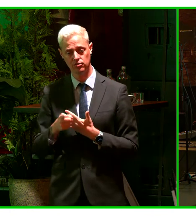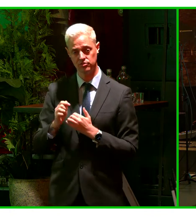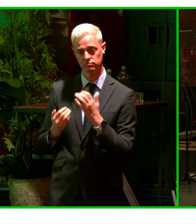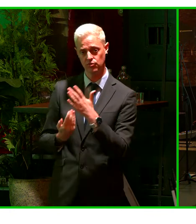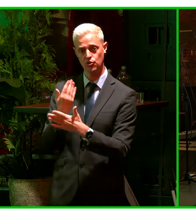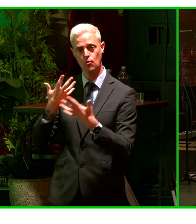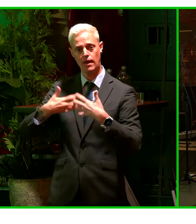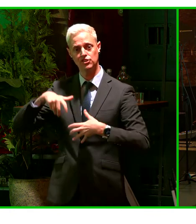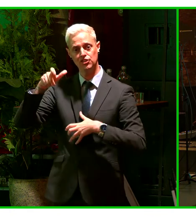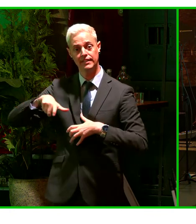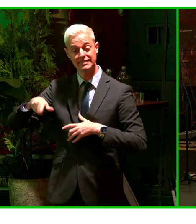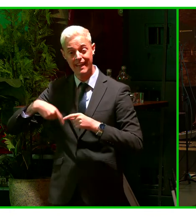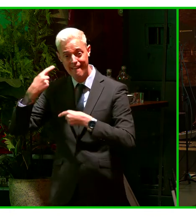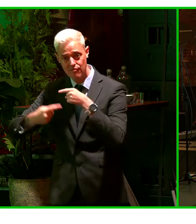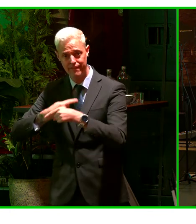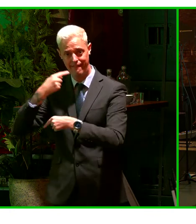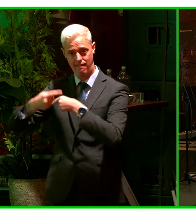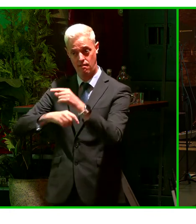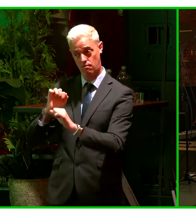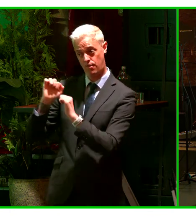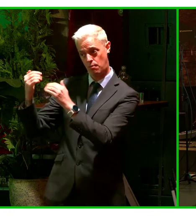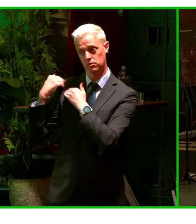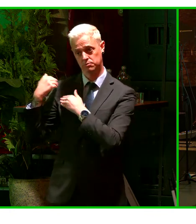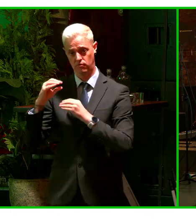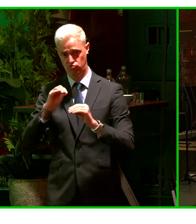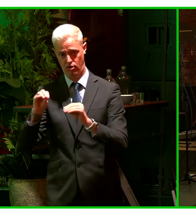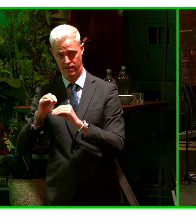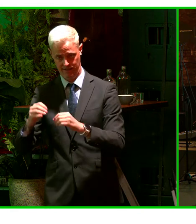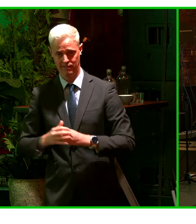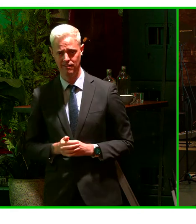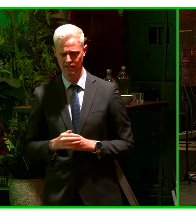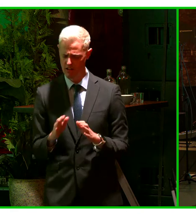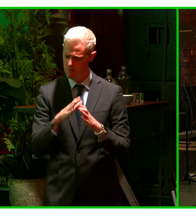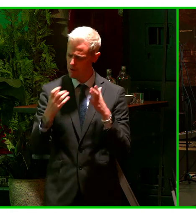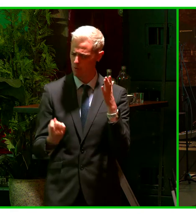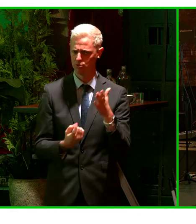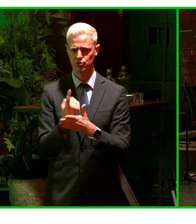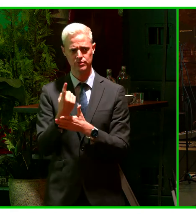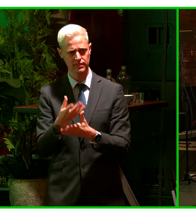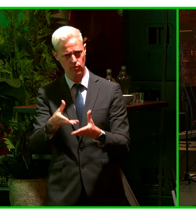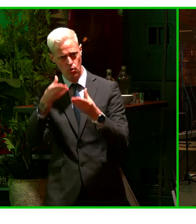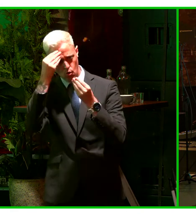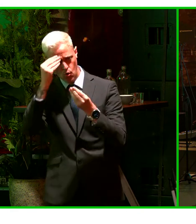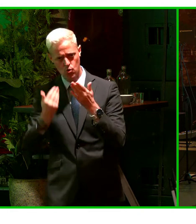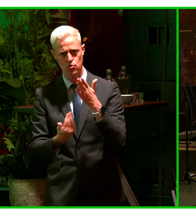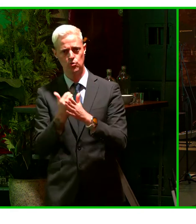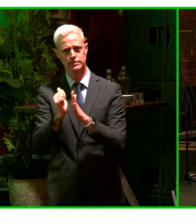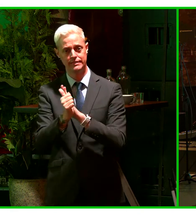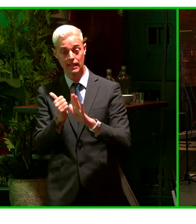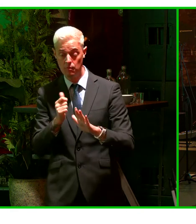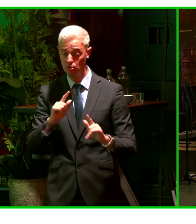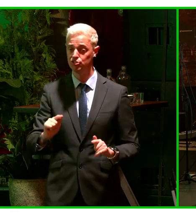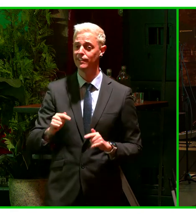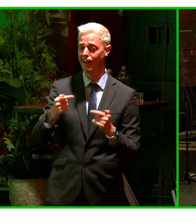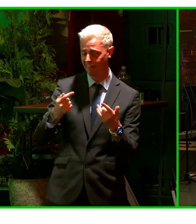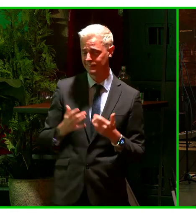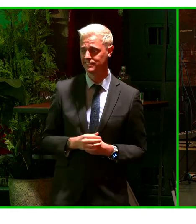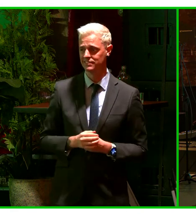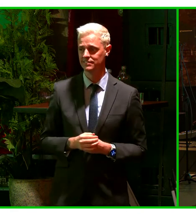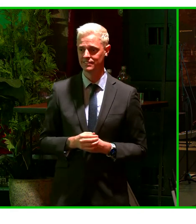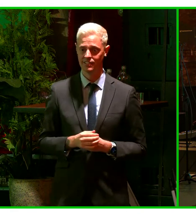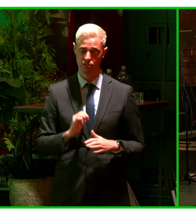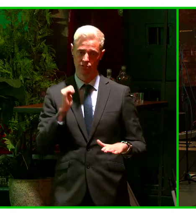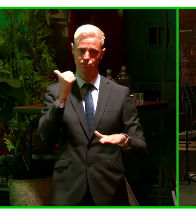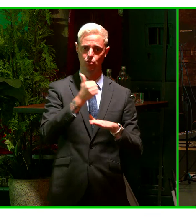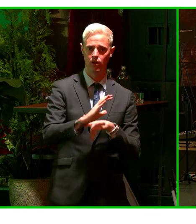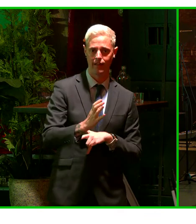engineers a year. So there is a really big opportunity, but also a big challenge, because installing a gas boiler and